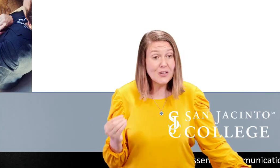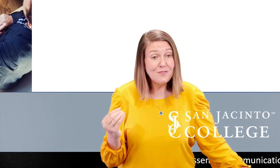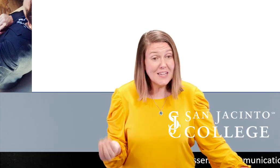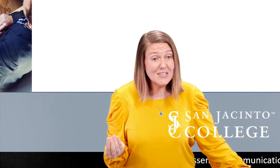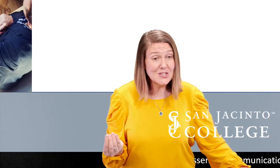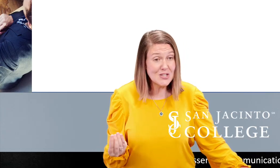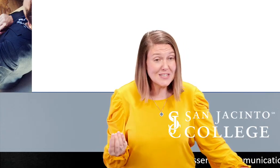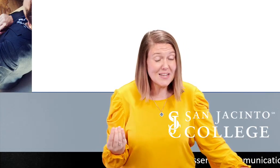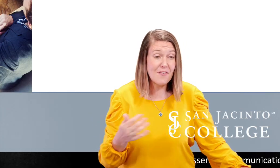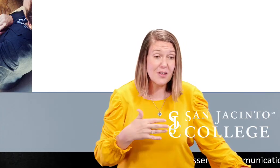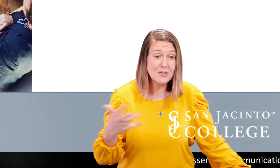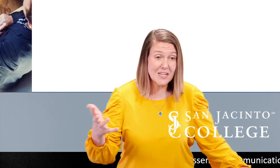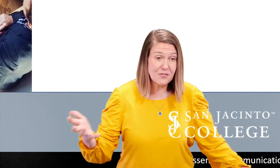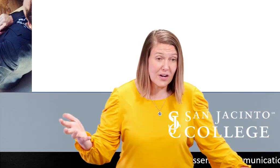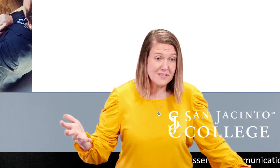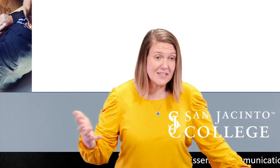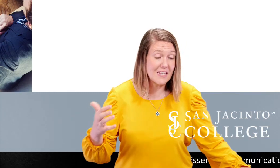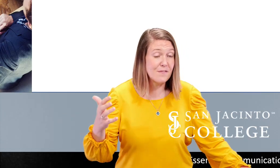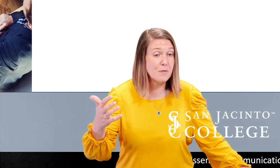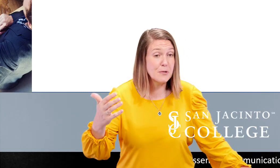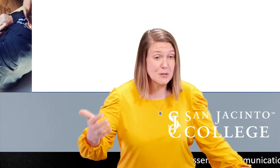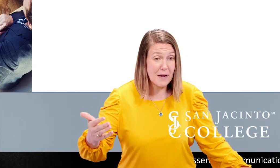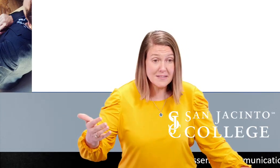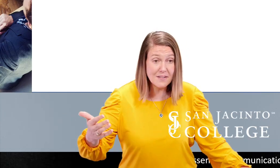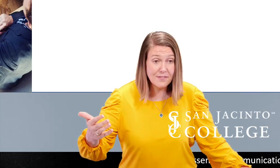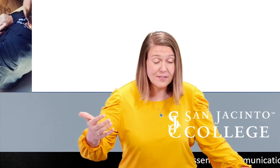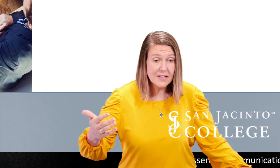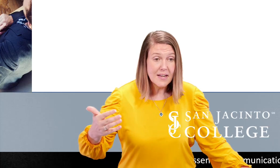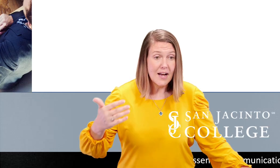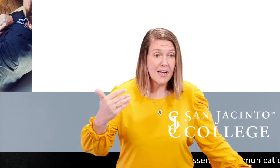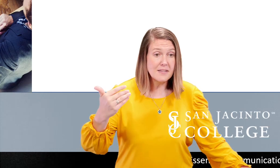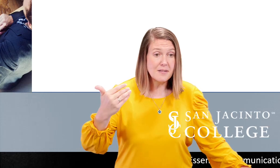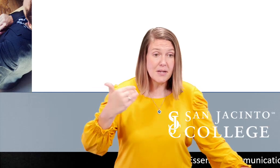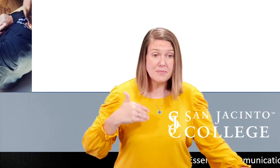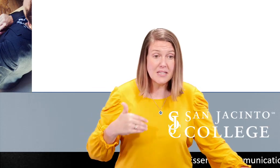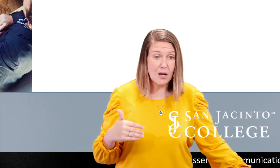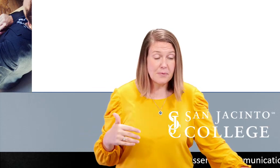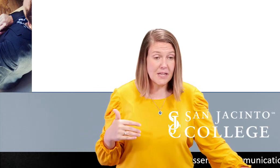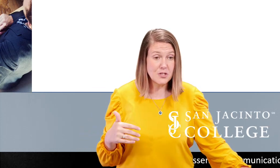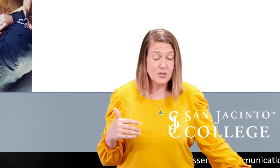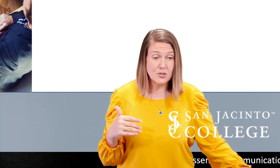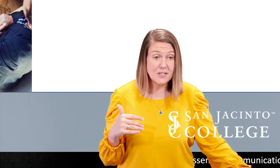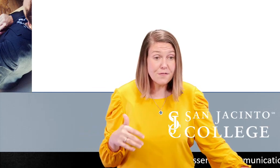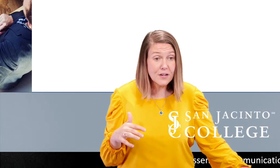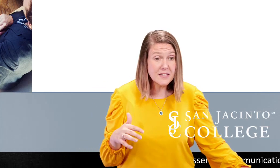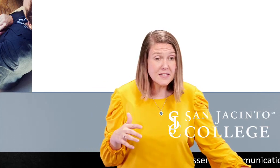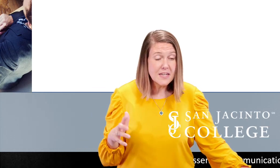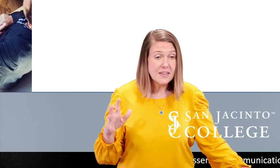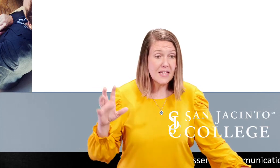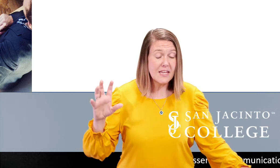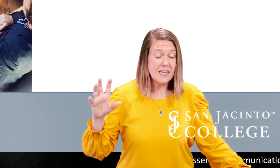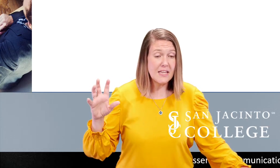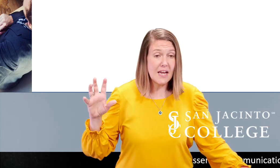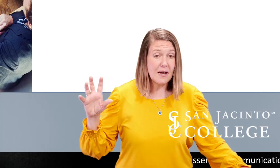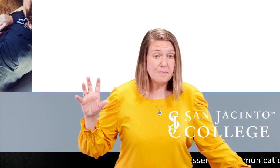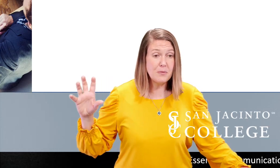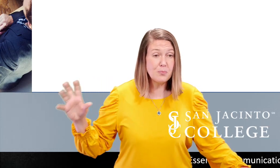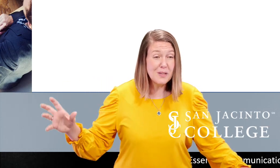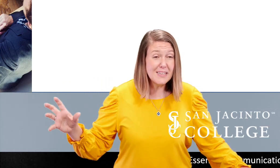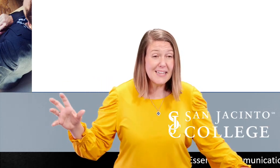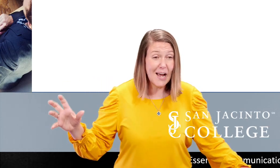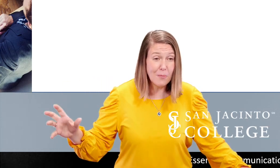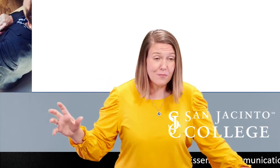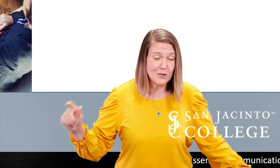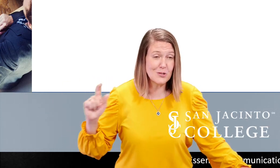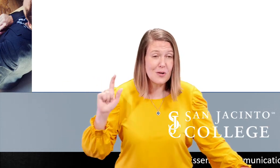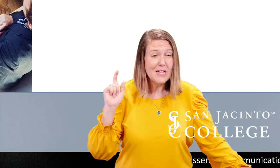are advantages of other sex friends. They give you perspective. Sometimes the obligations are different. They can be